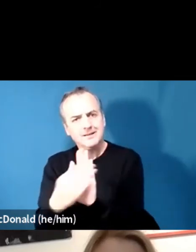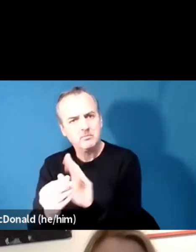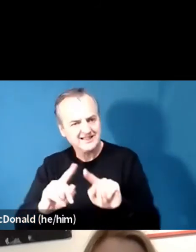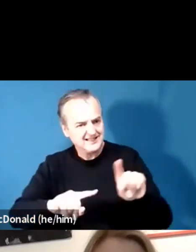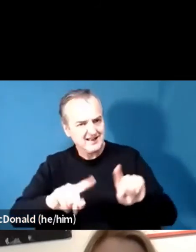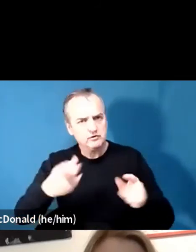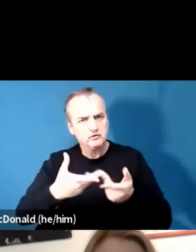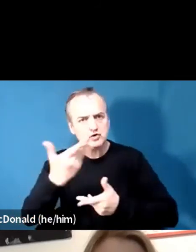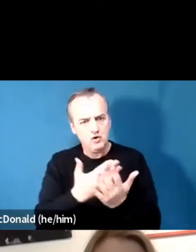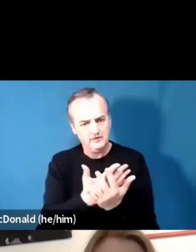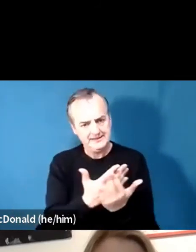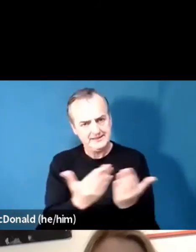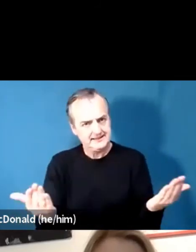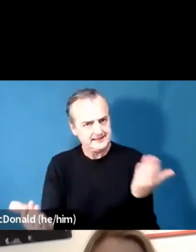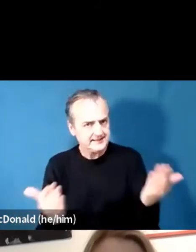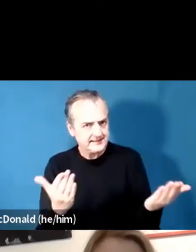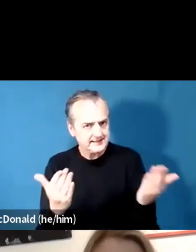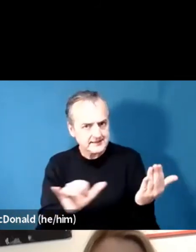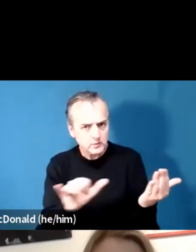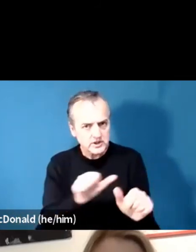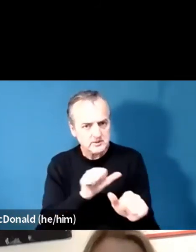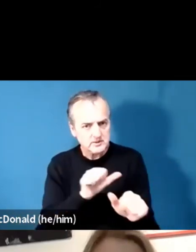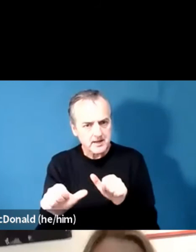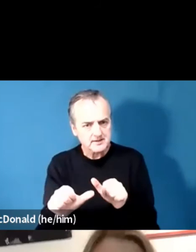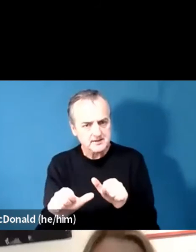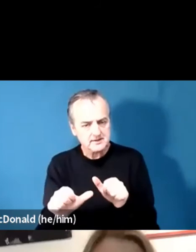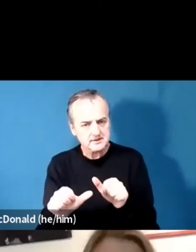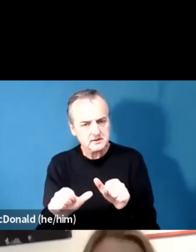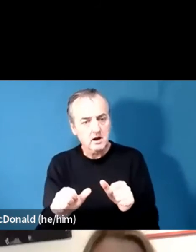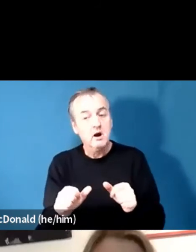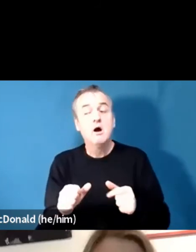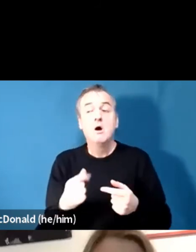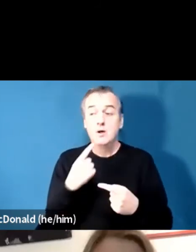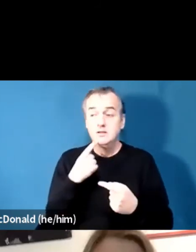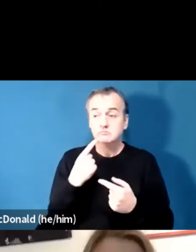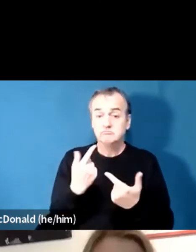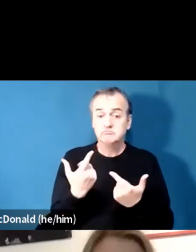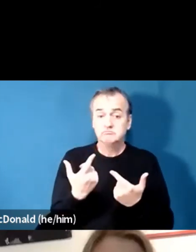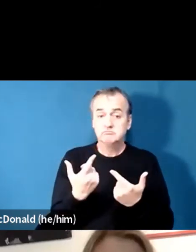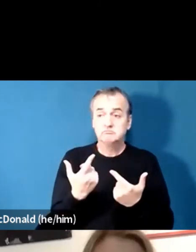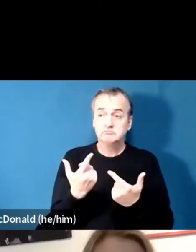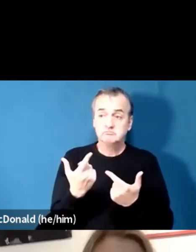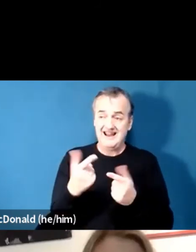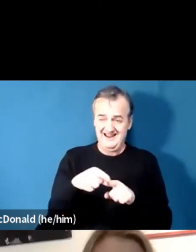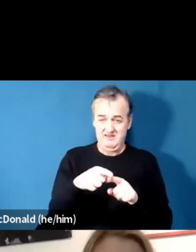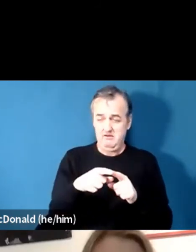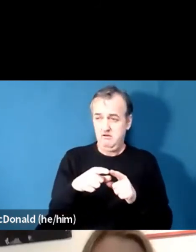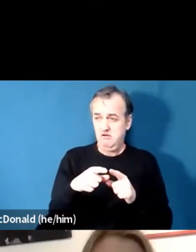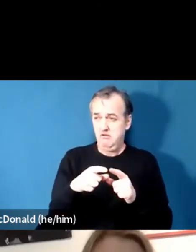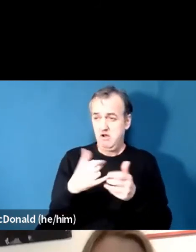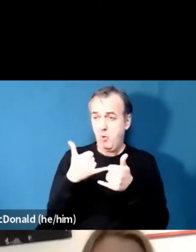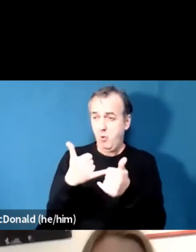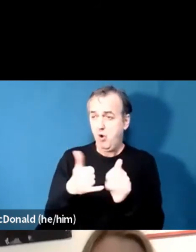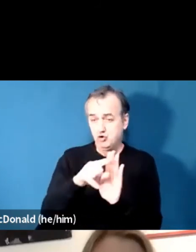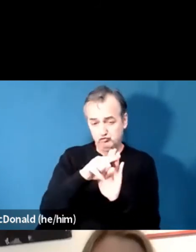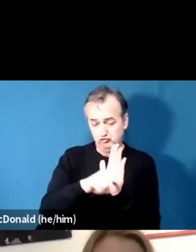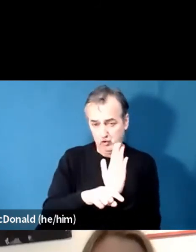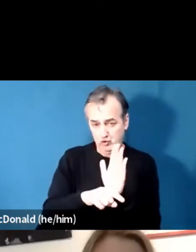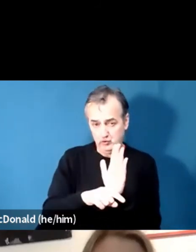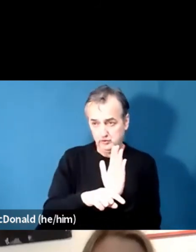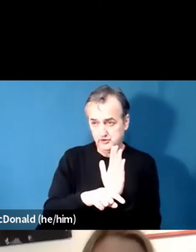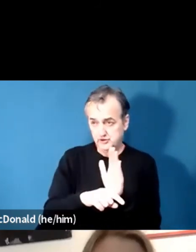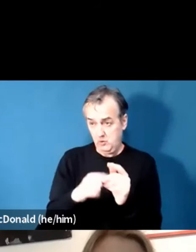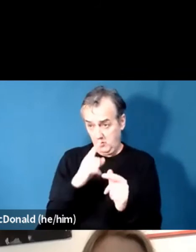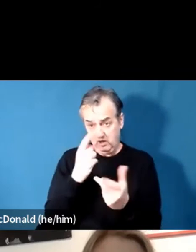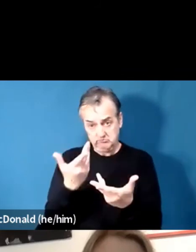30 pages? What would be best? We've kind of talked about this and we addressed it in the FAQs that both are